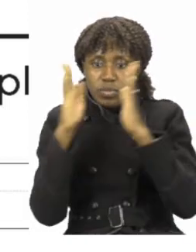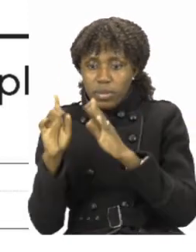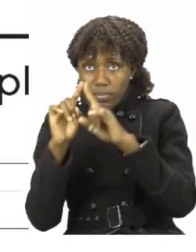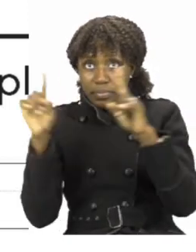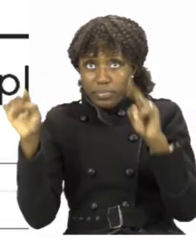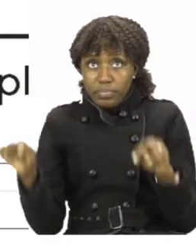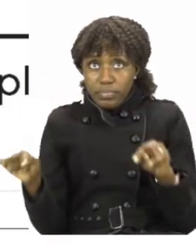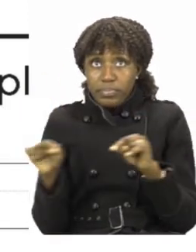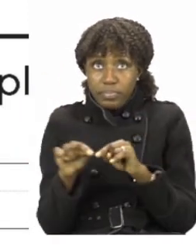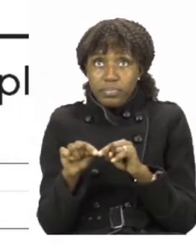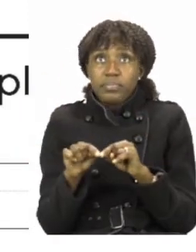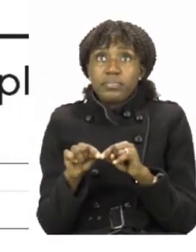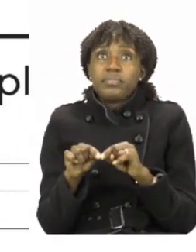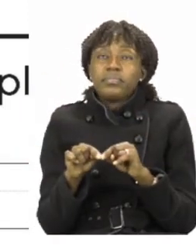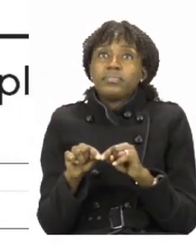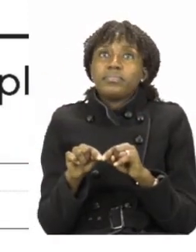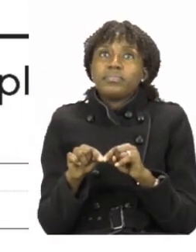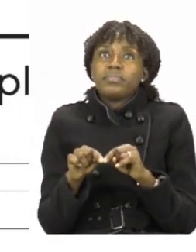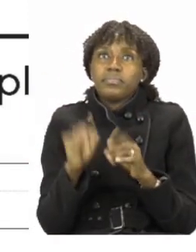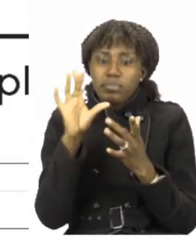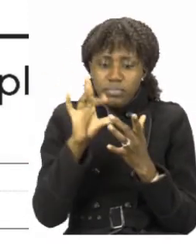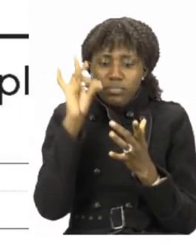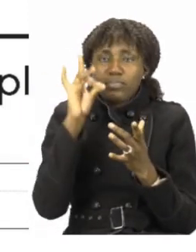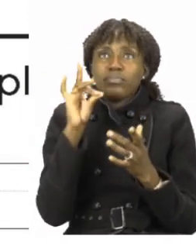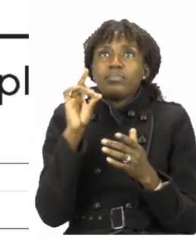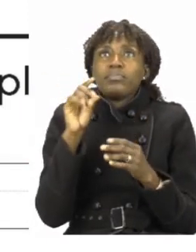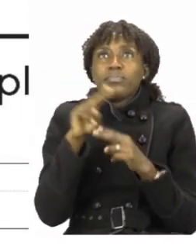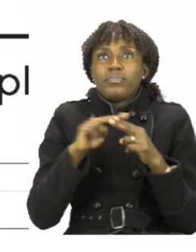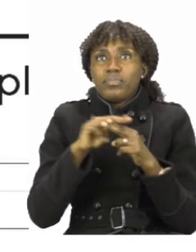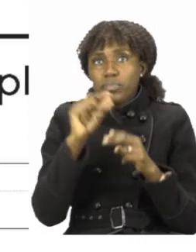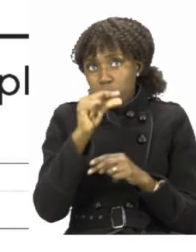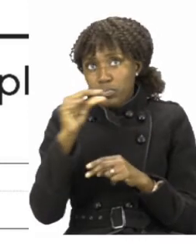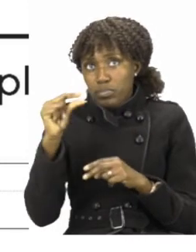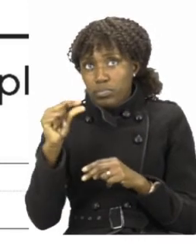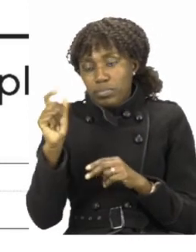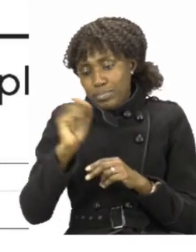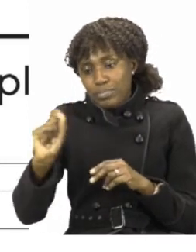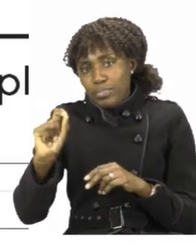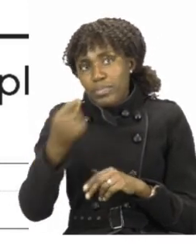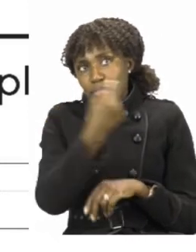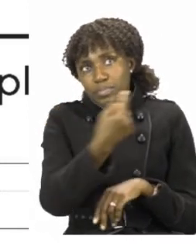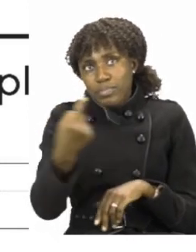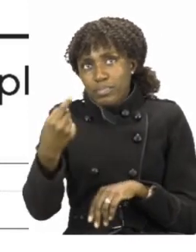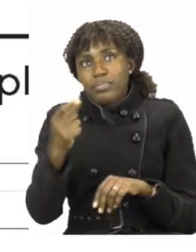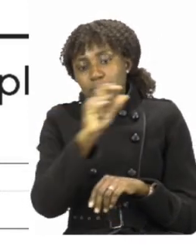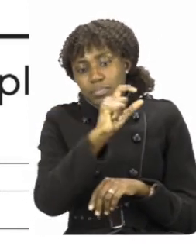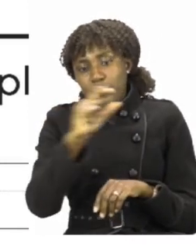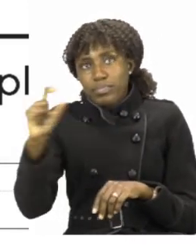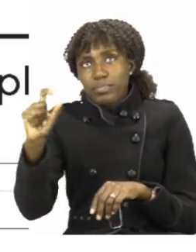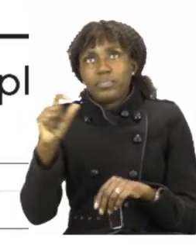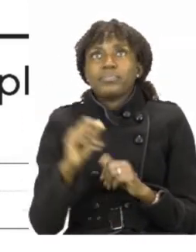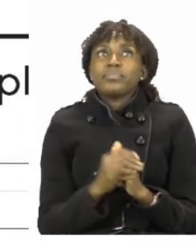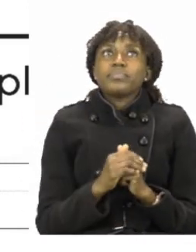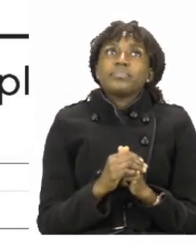we are going to now choose the sight words to write in our own sentences. Let's start